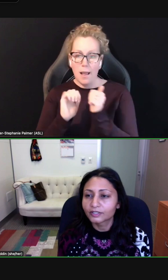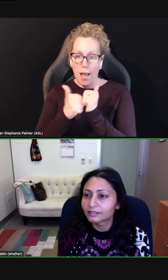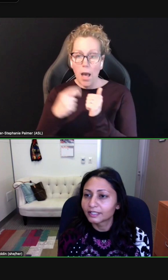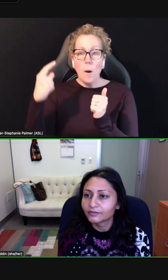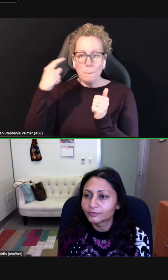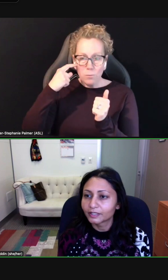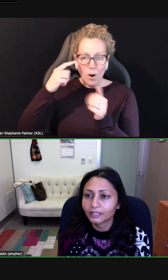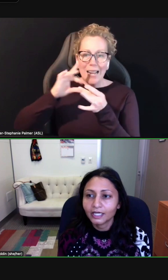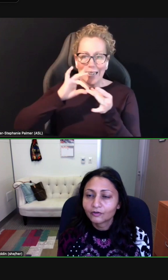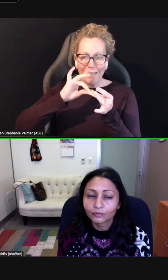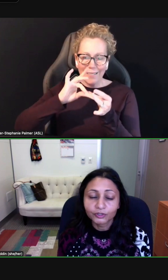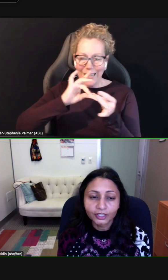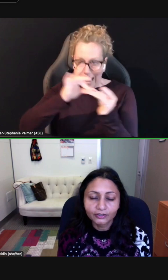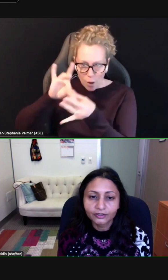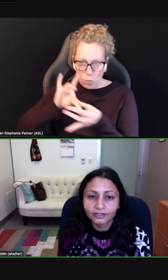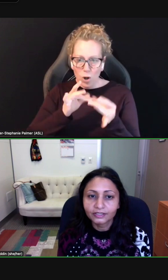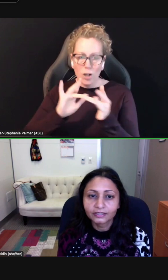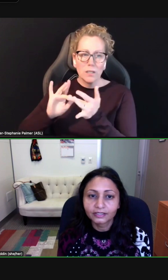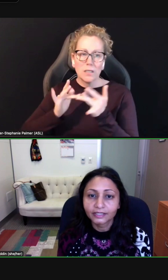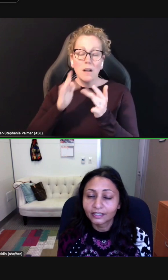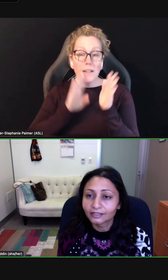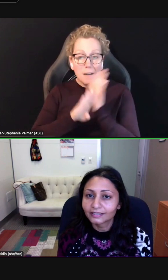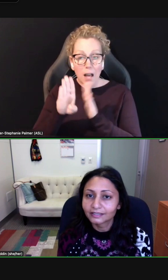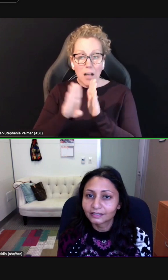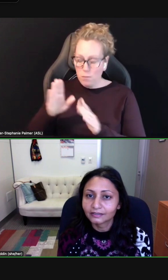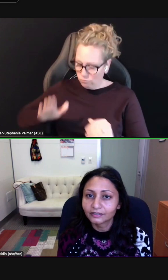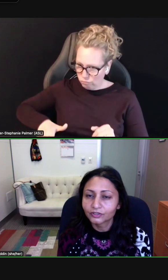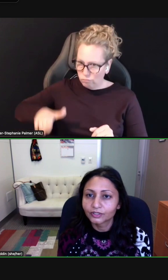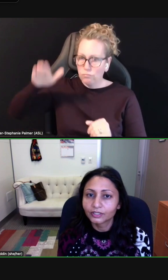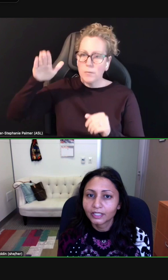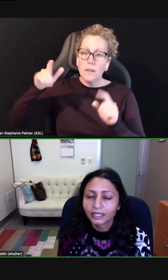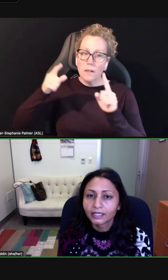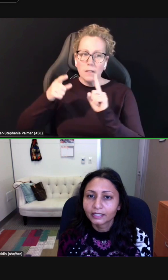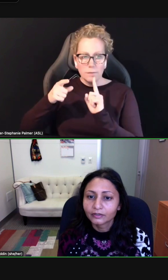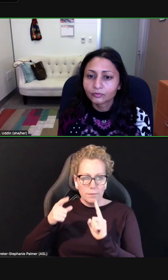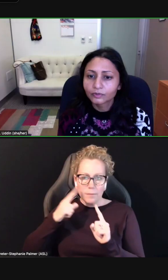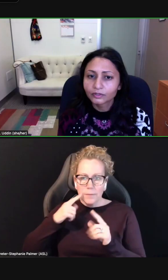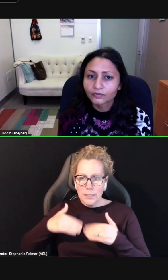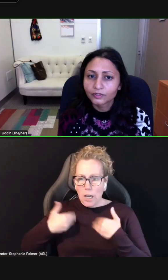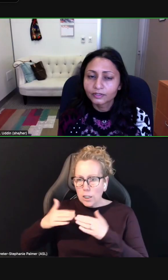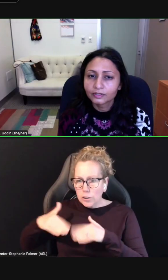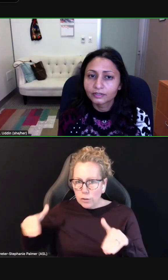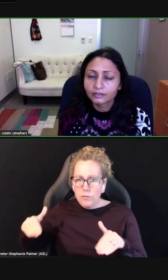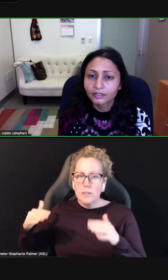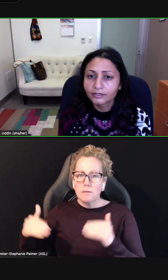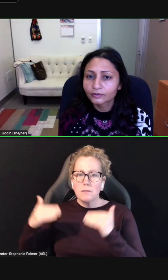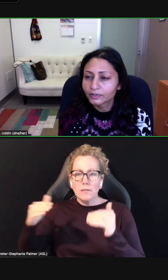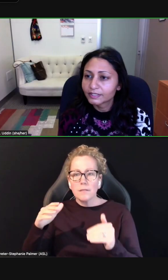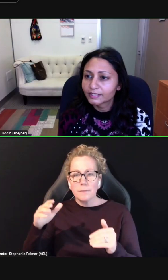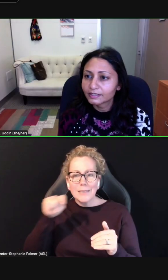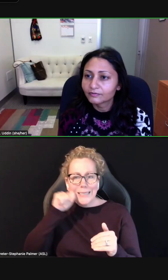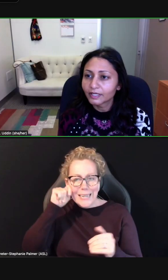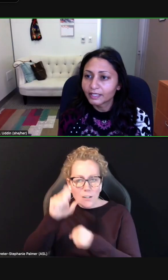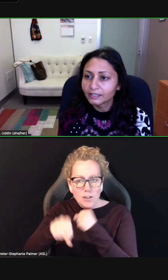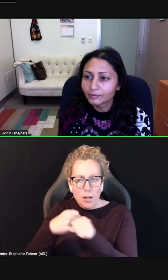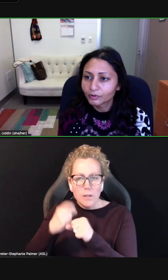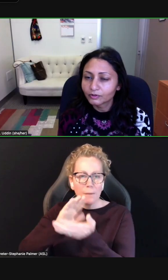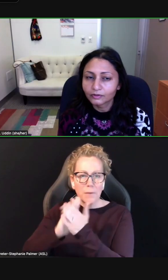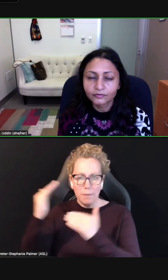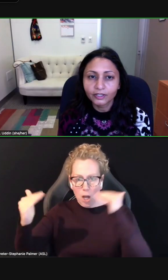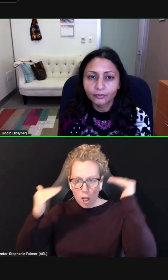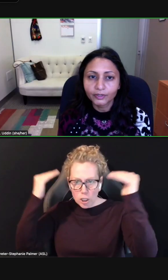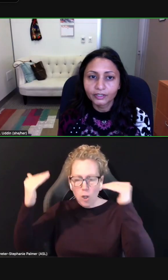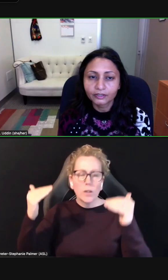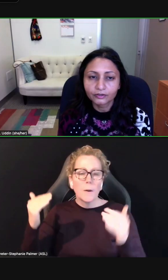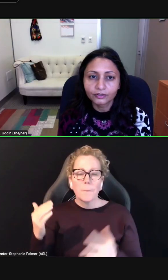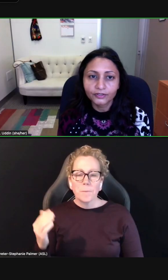develop across the lifespan, from childhood to adolescence and adulthood, and what are the consequences of